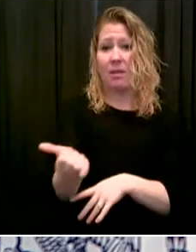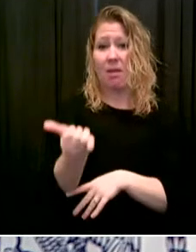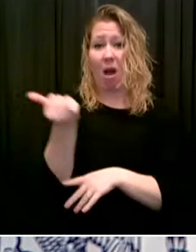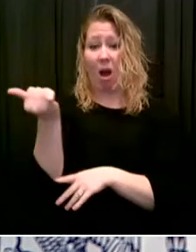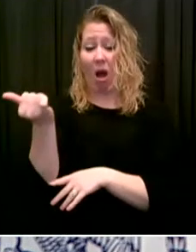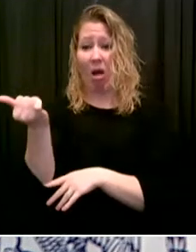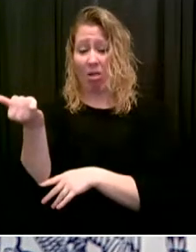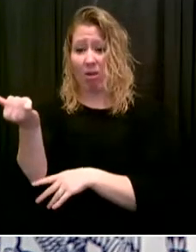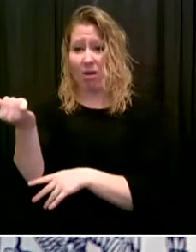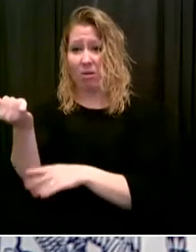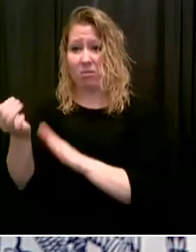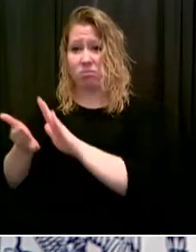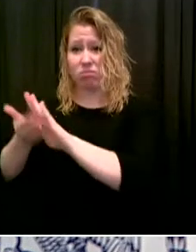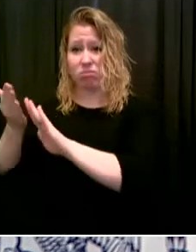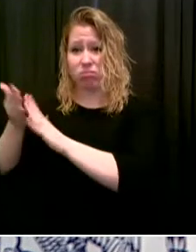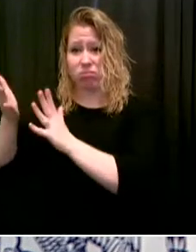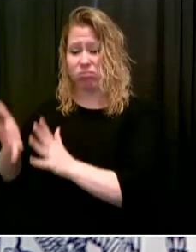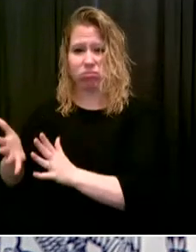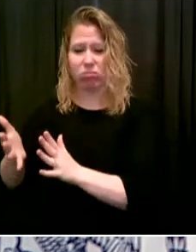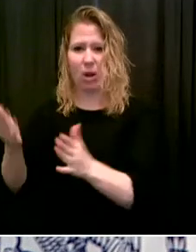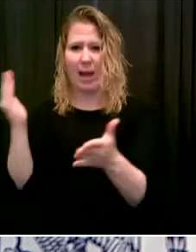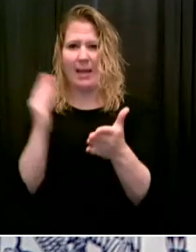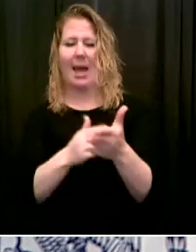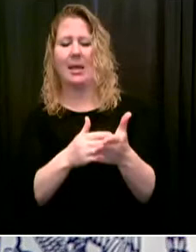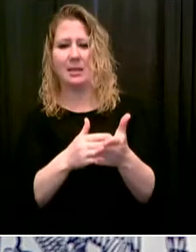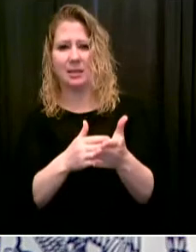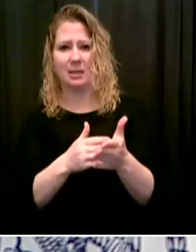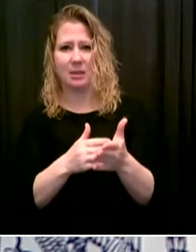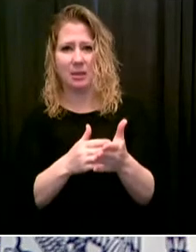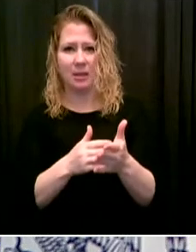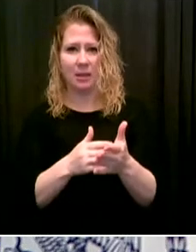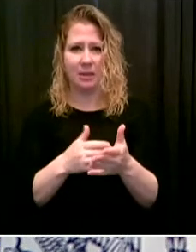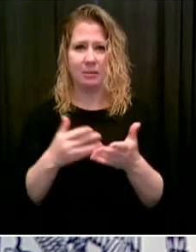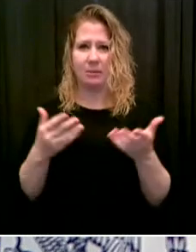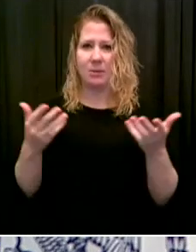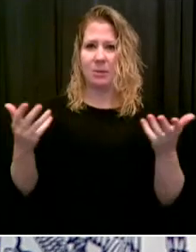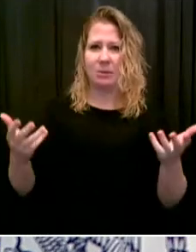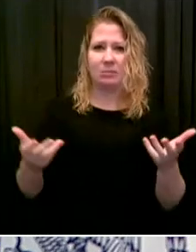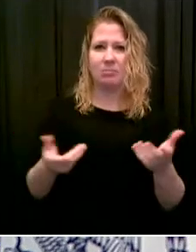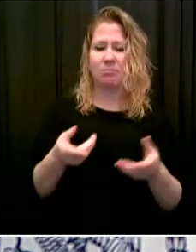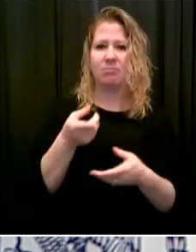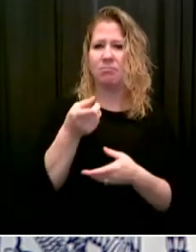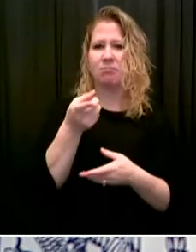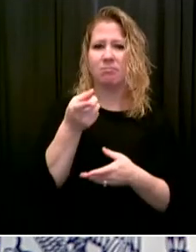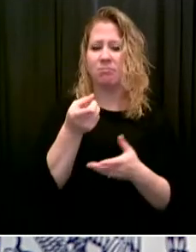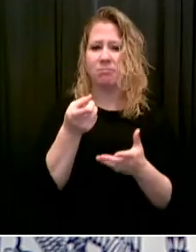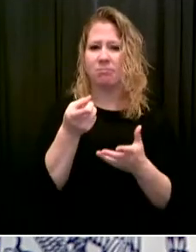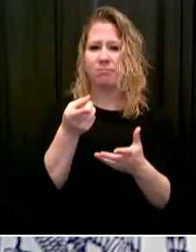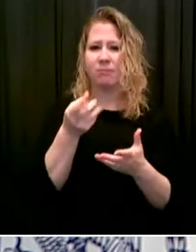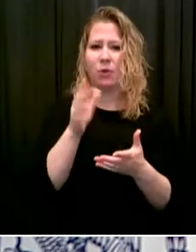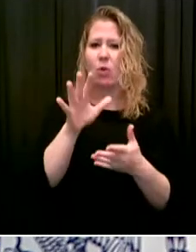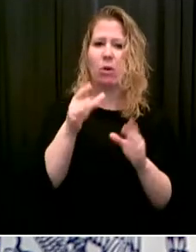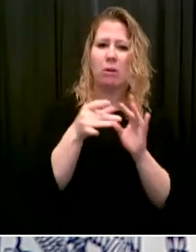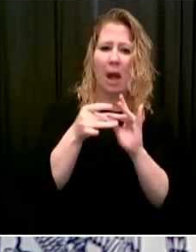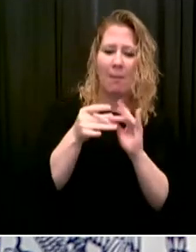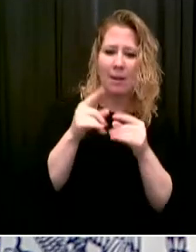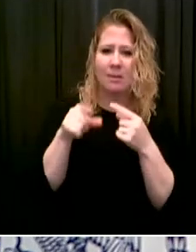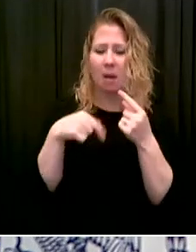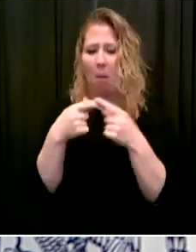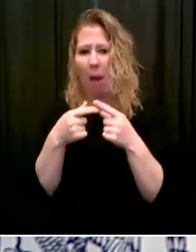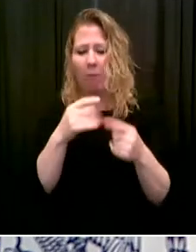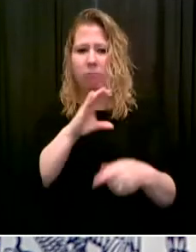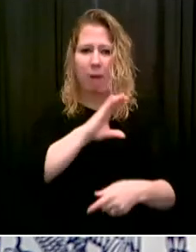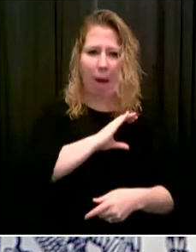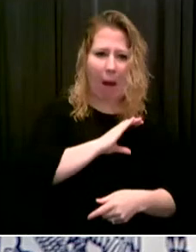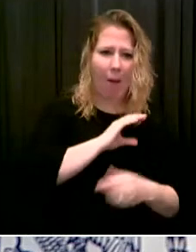say about what New Yorkers want from their policing? I want to again, because this came up yesterday, on what Eric has